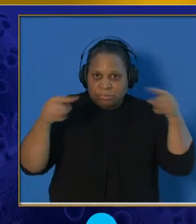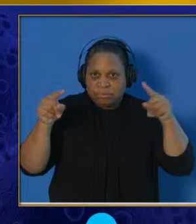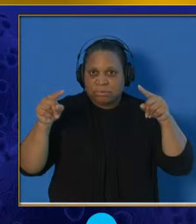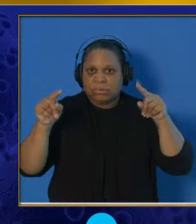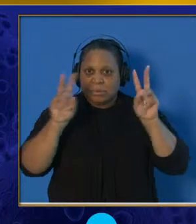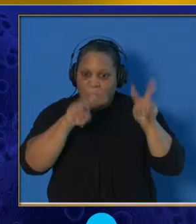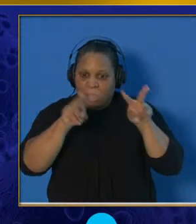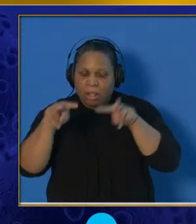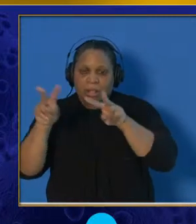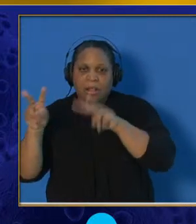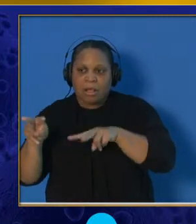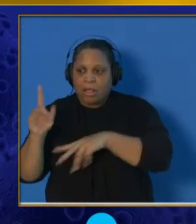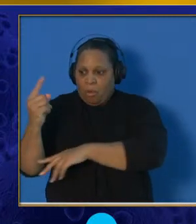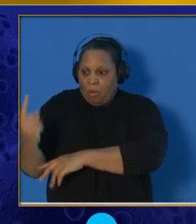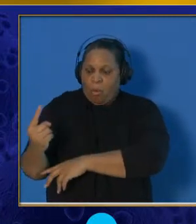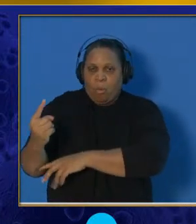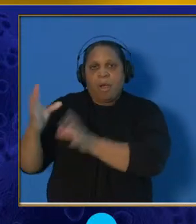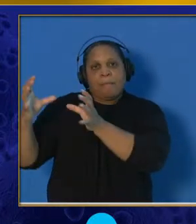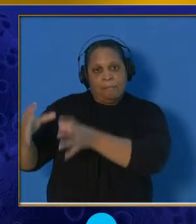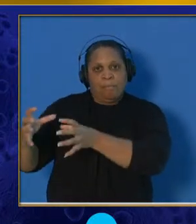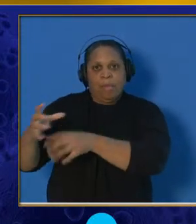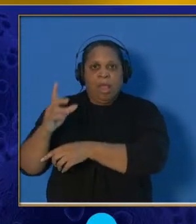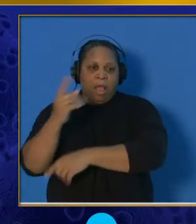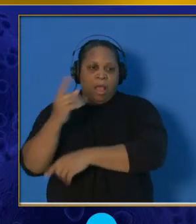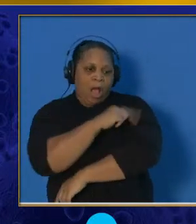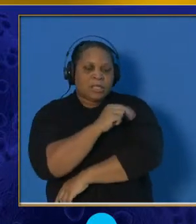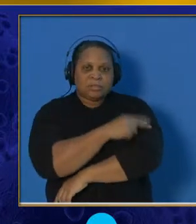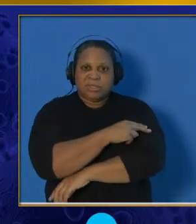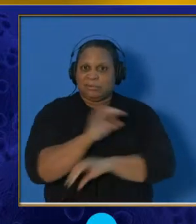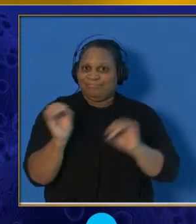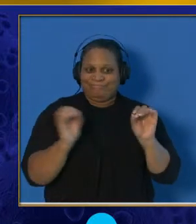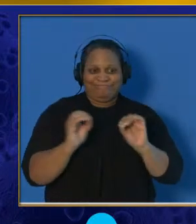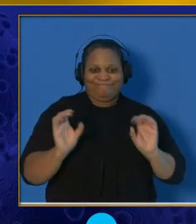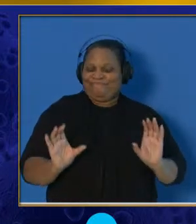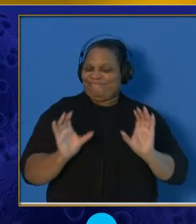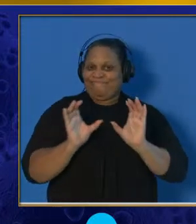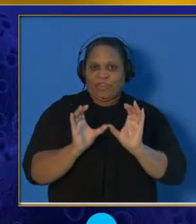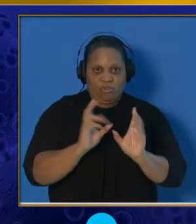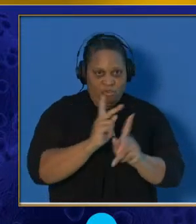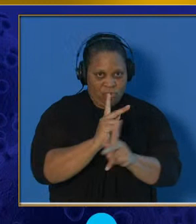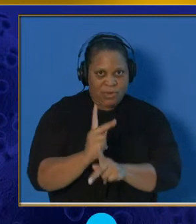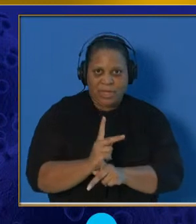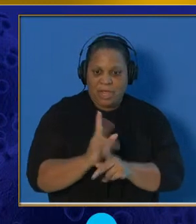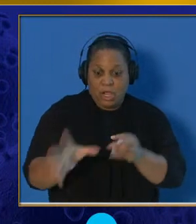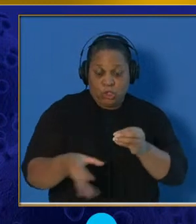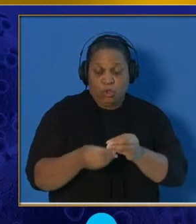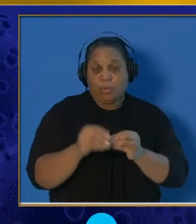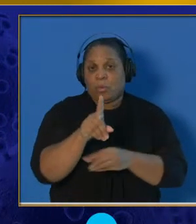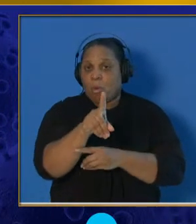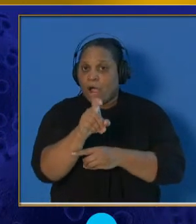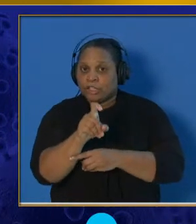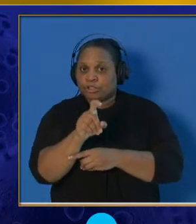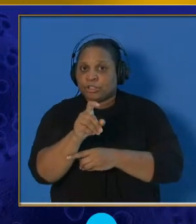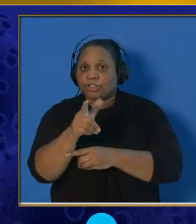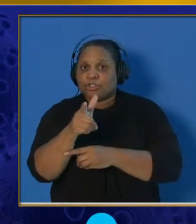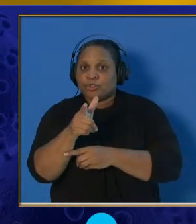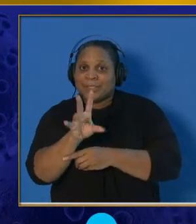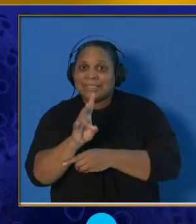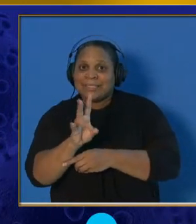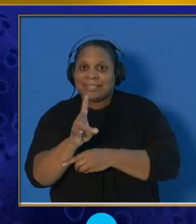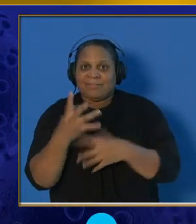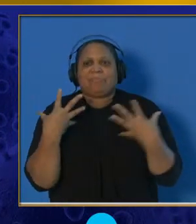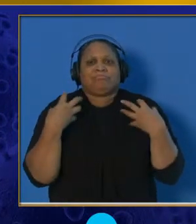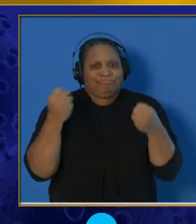monitoring, and only 1 person is hospitalized. None are in critical care. A total of 127 have